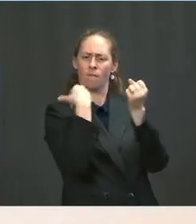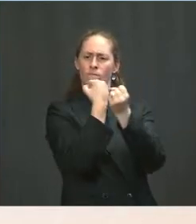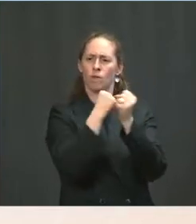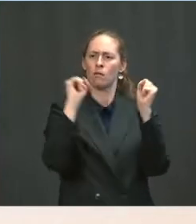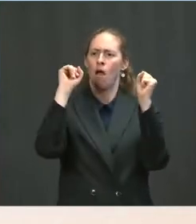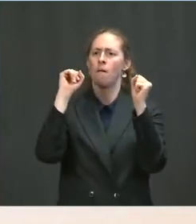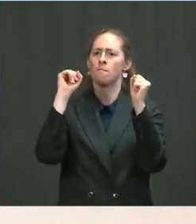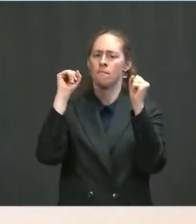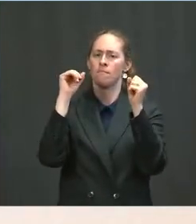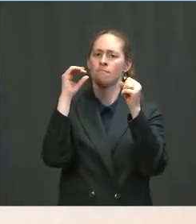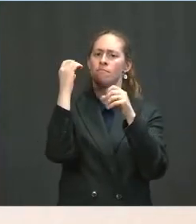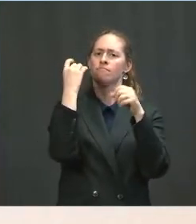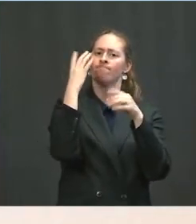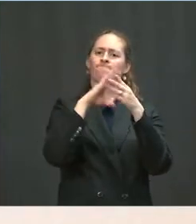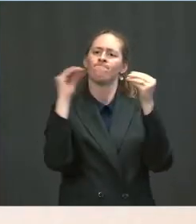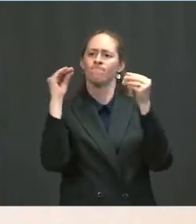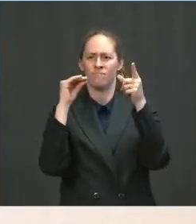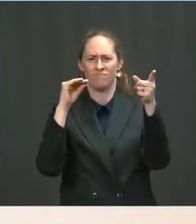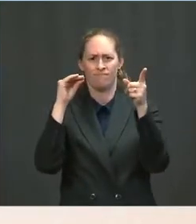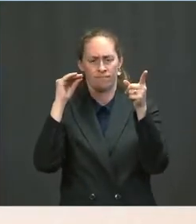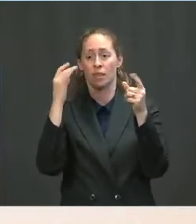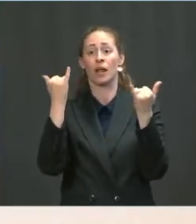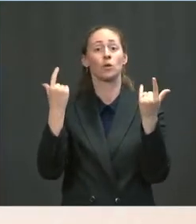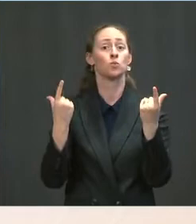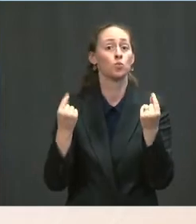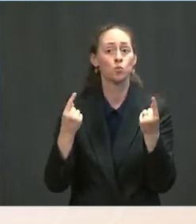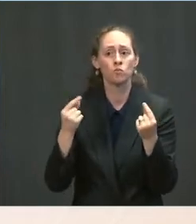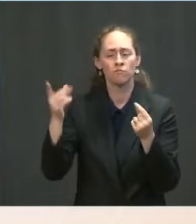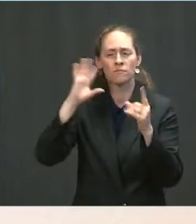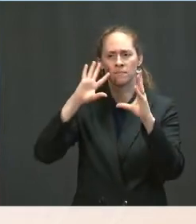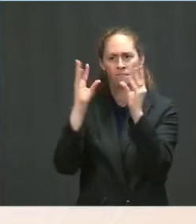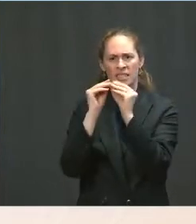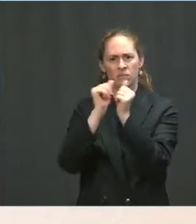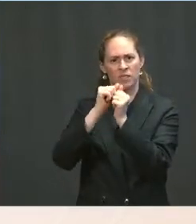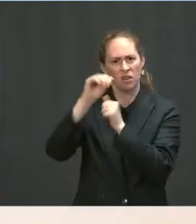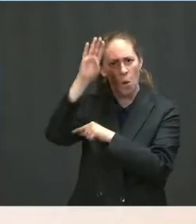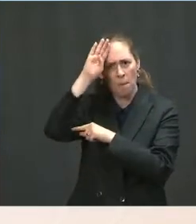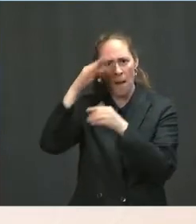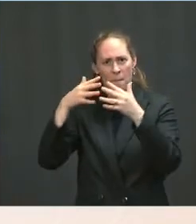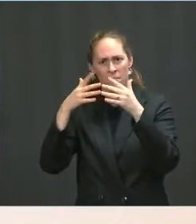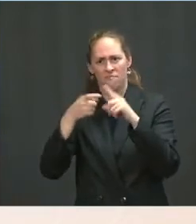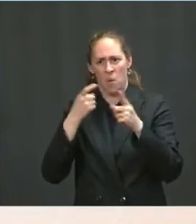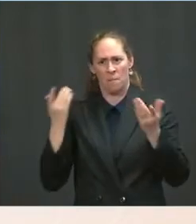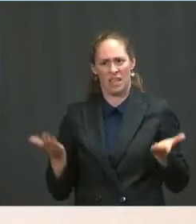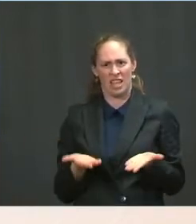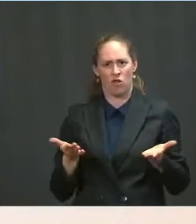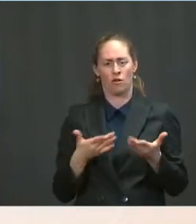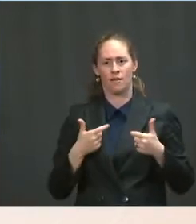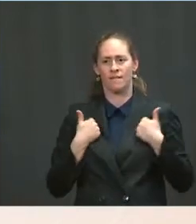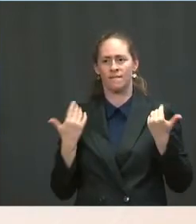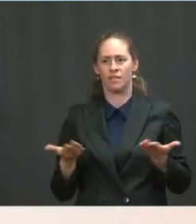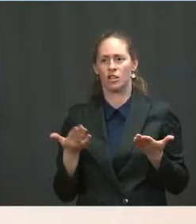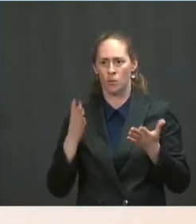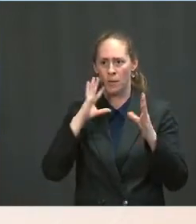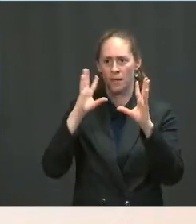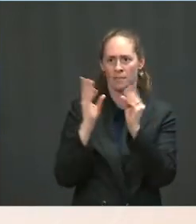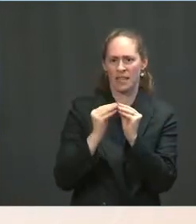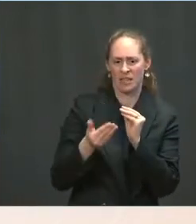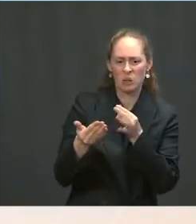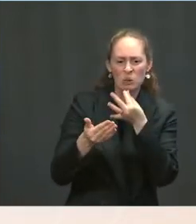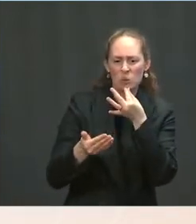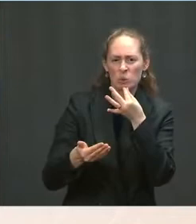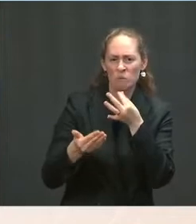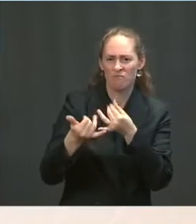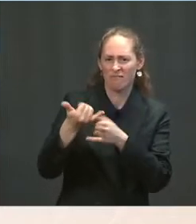is going to sit down and to meet with Cuban Americans and leaders at the White House. That's what he's going to do in just a few hours, to discuss